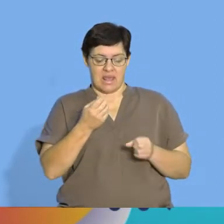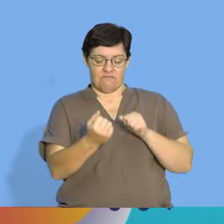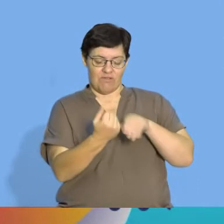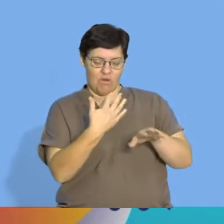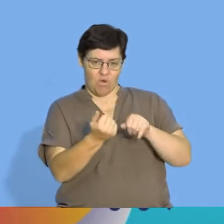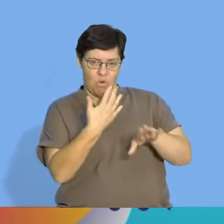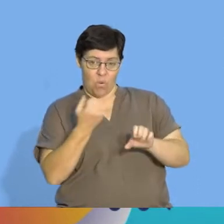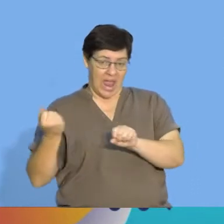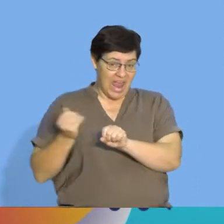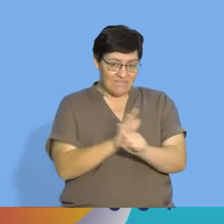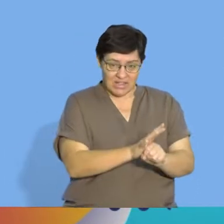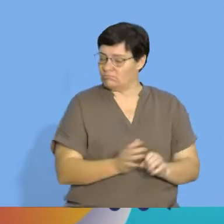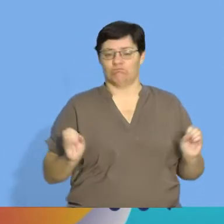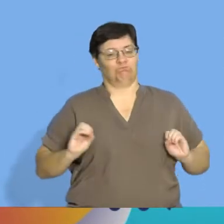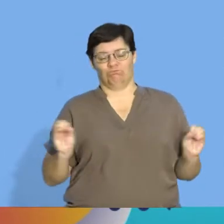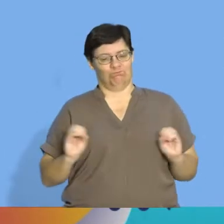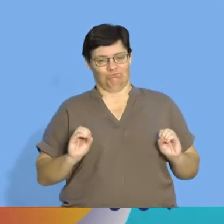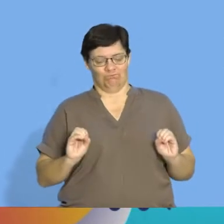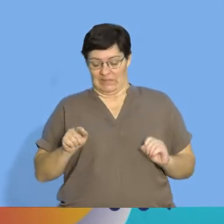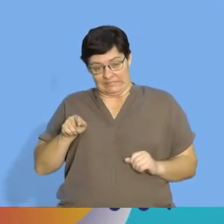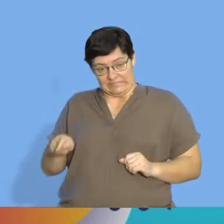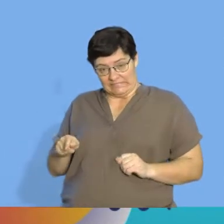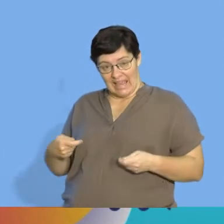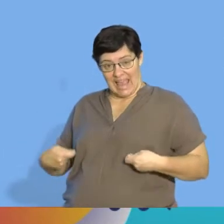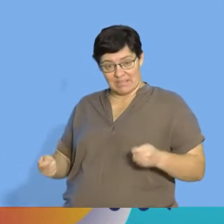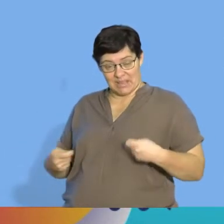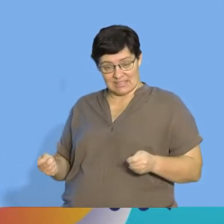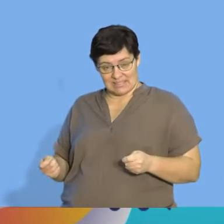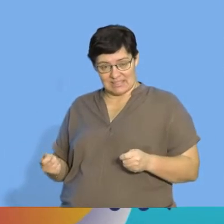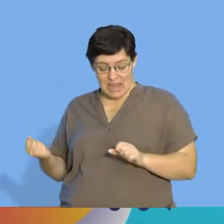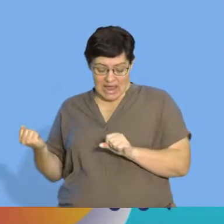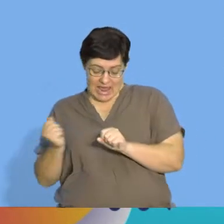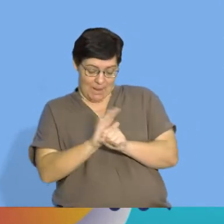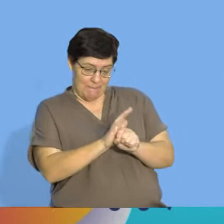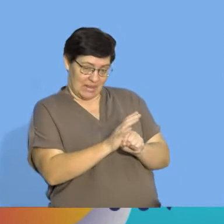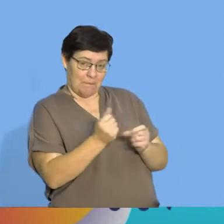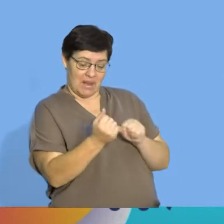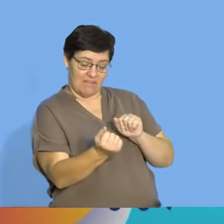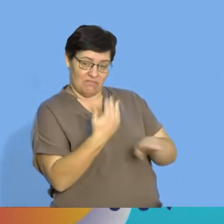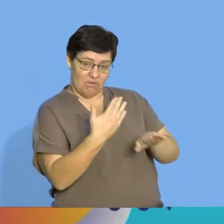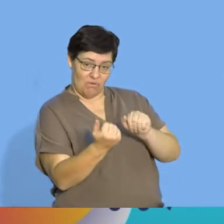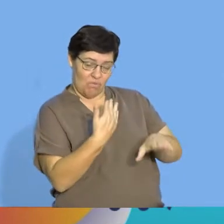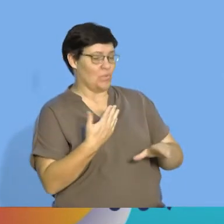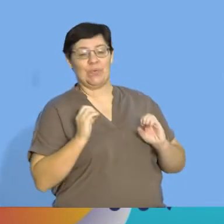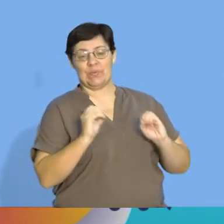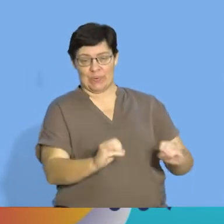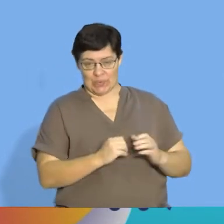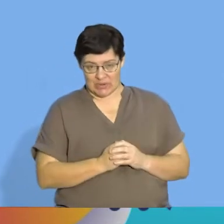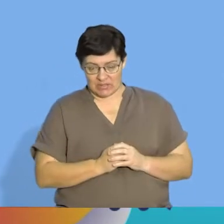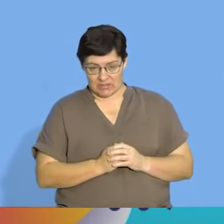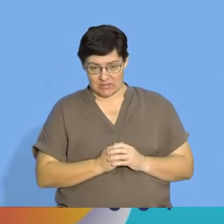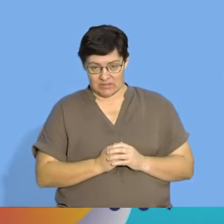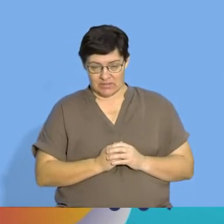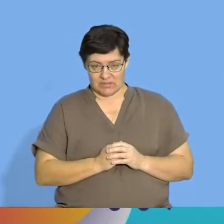of funds. I repeat, it is an expense that does not impact on the flow of funds.